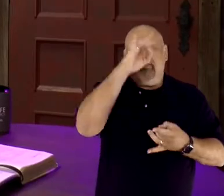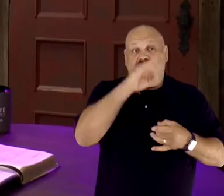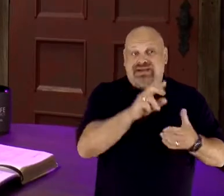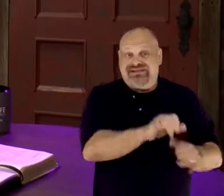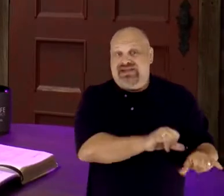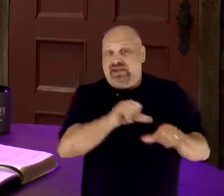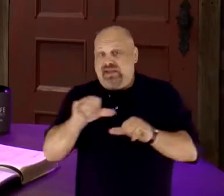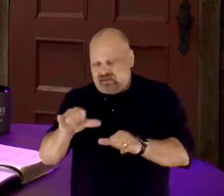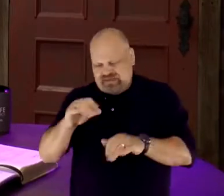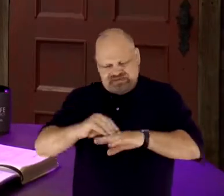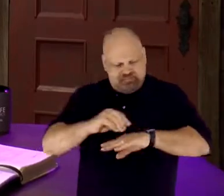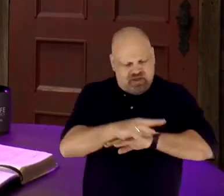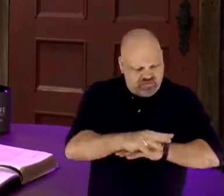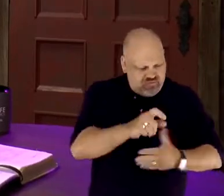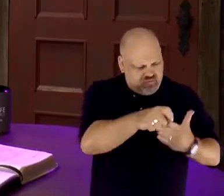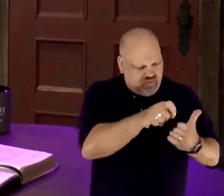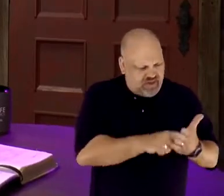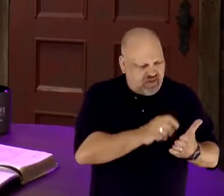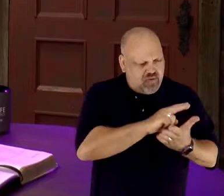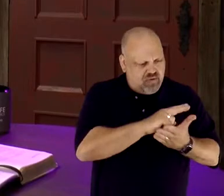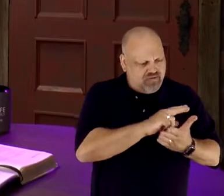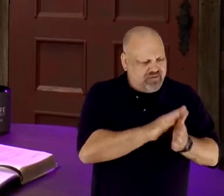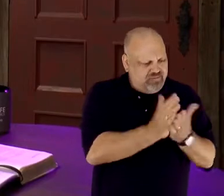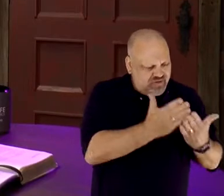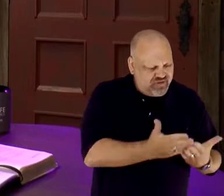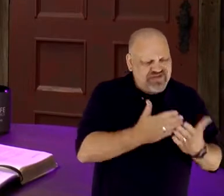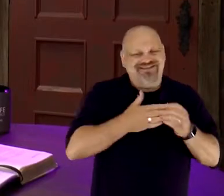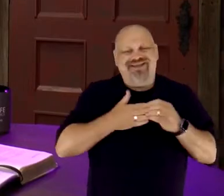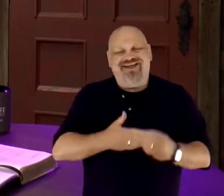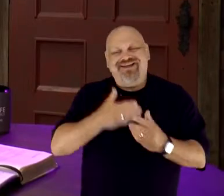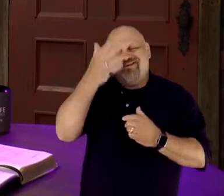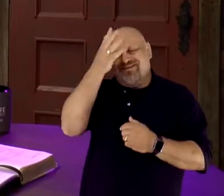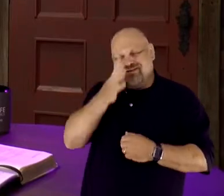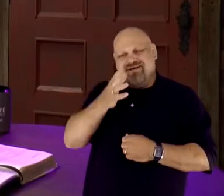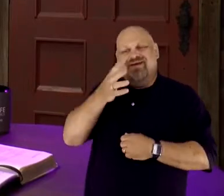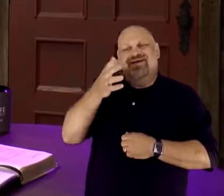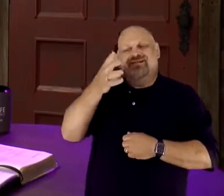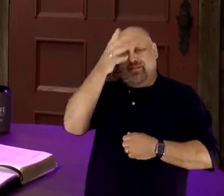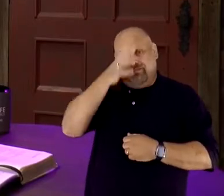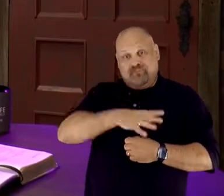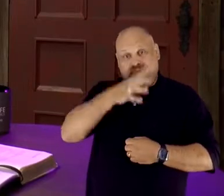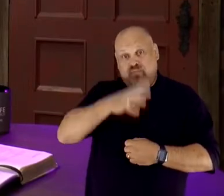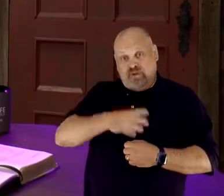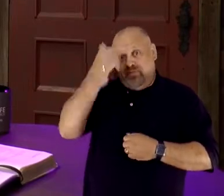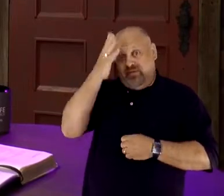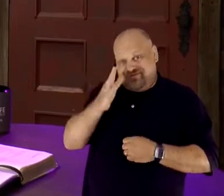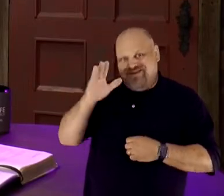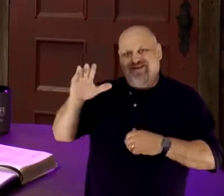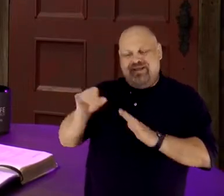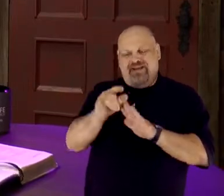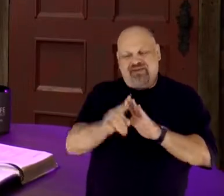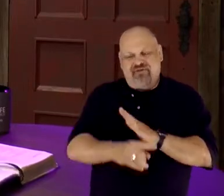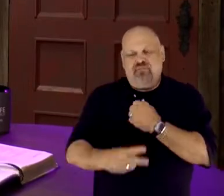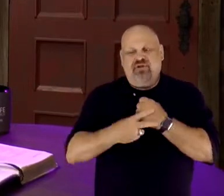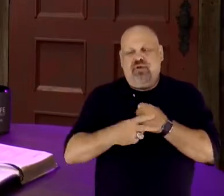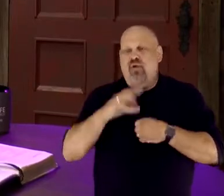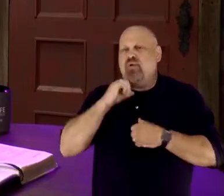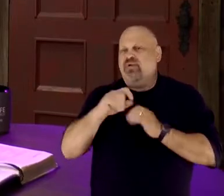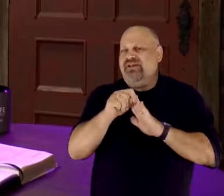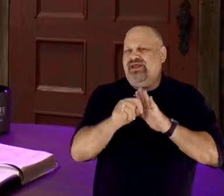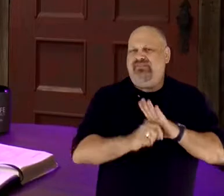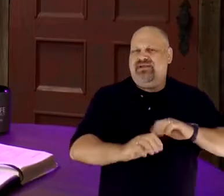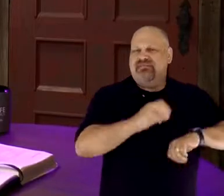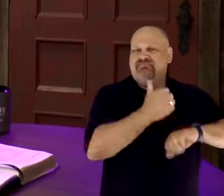these books guided men and women of God to identify and preserve them. The Old Testament canon was established by 250